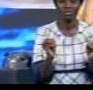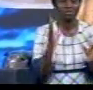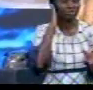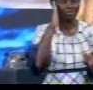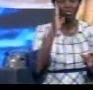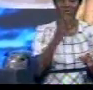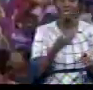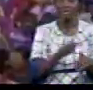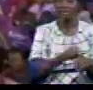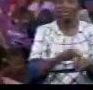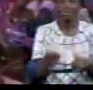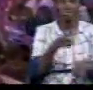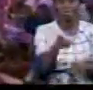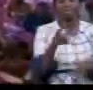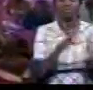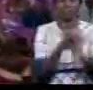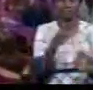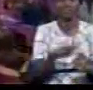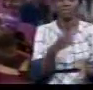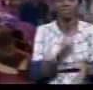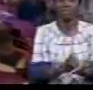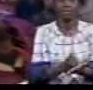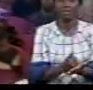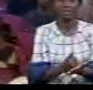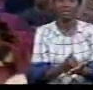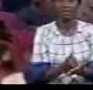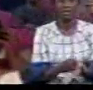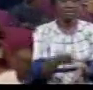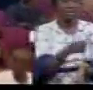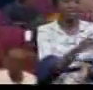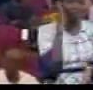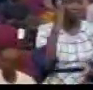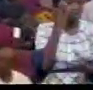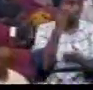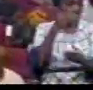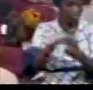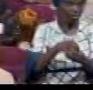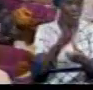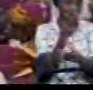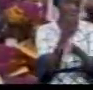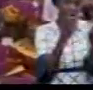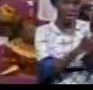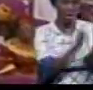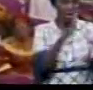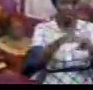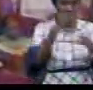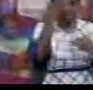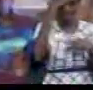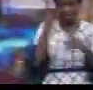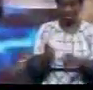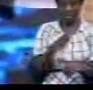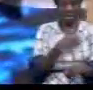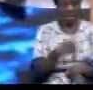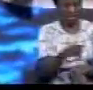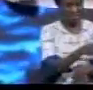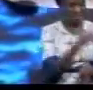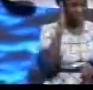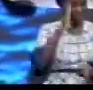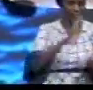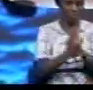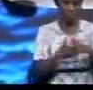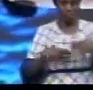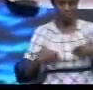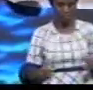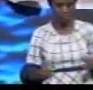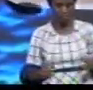you. They shall lay hands on the sick, and they shall recover.